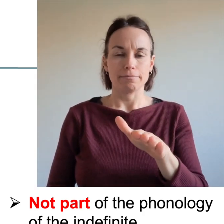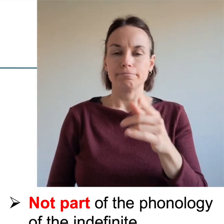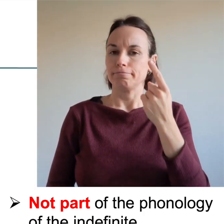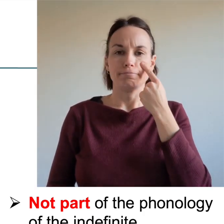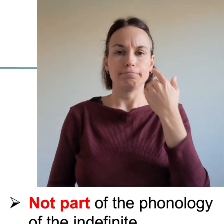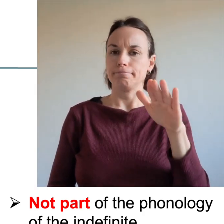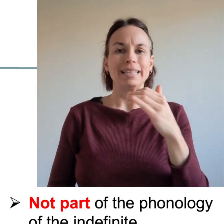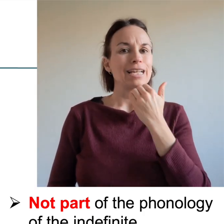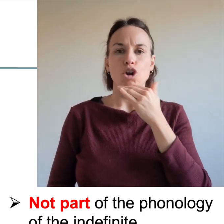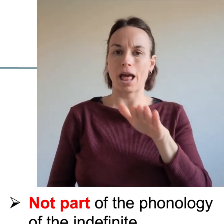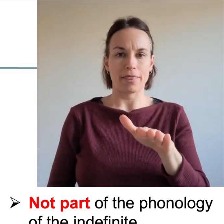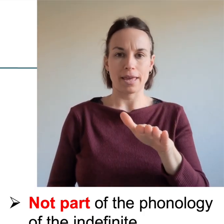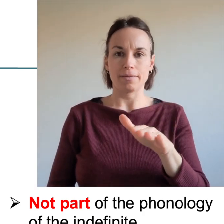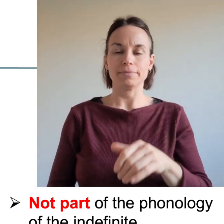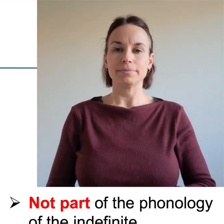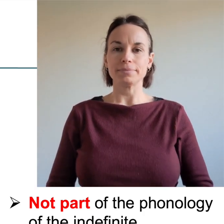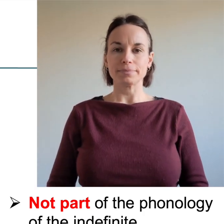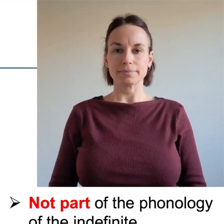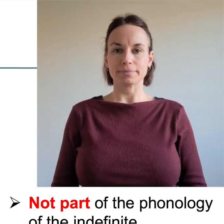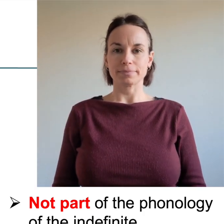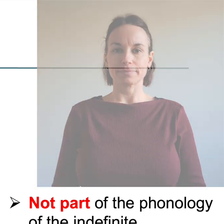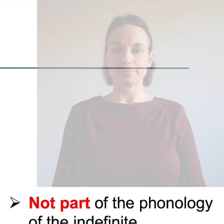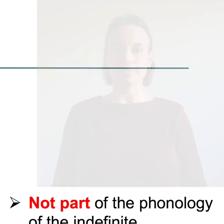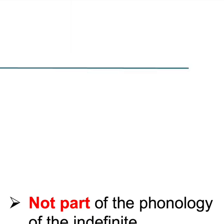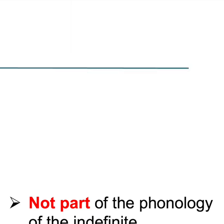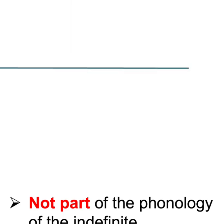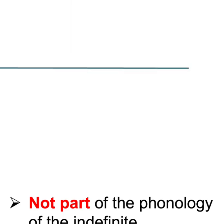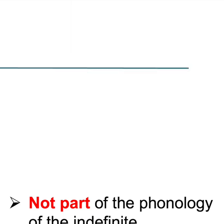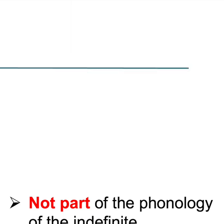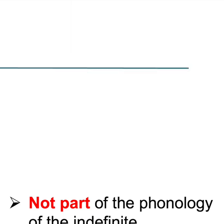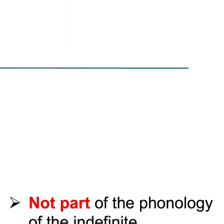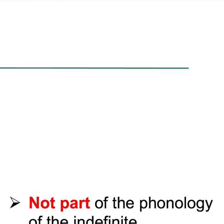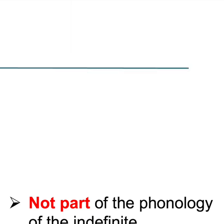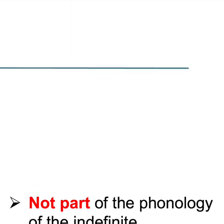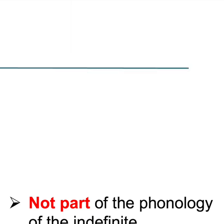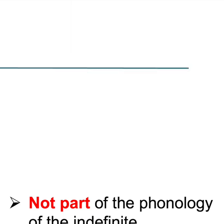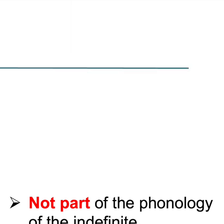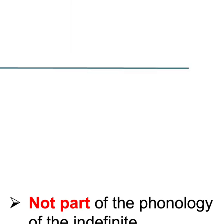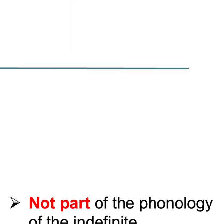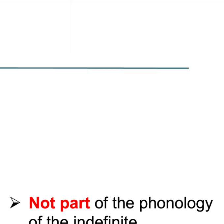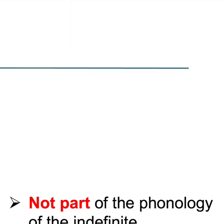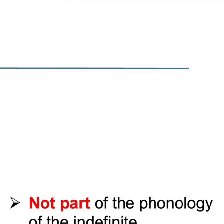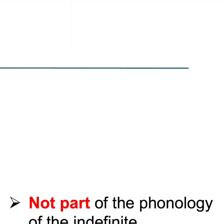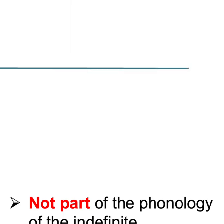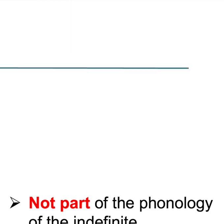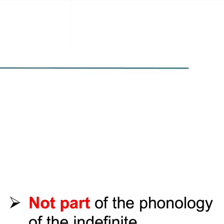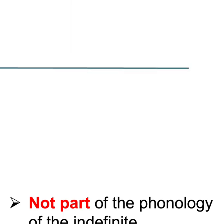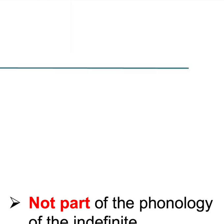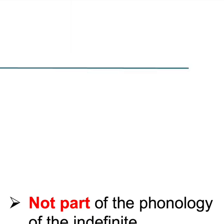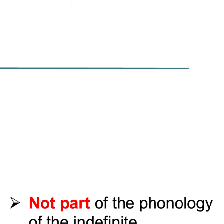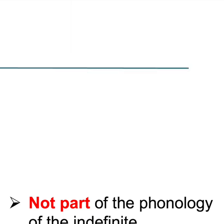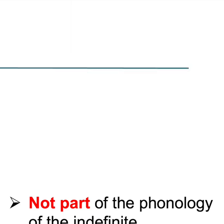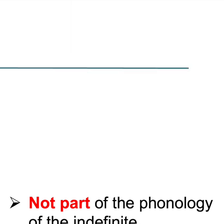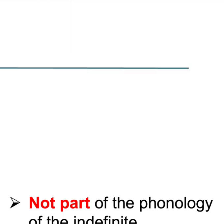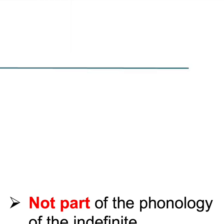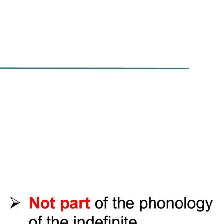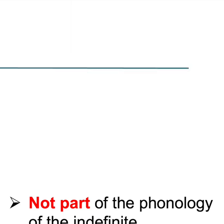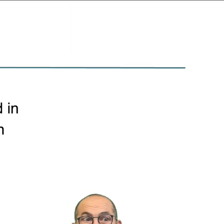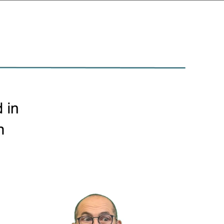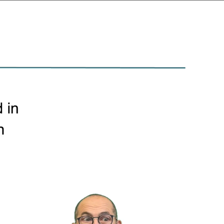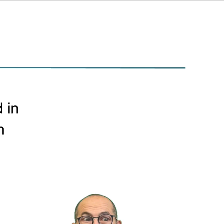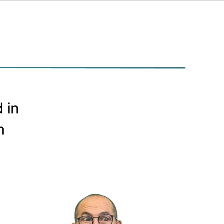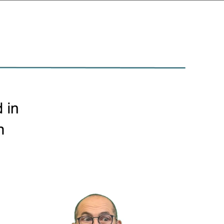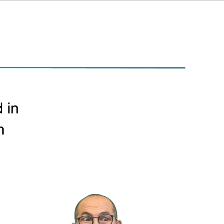particularly with the value down, corners of the mouth down, is a marker of ignorance on the part of the